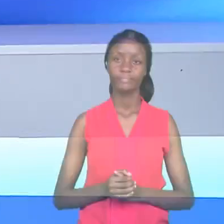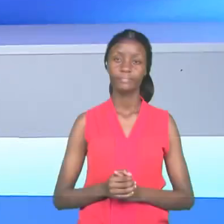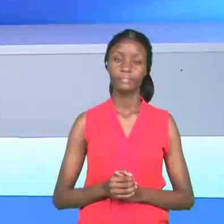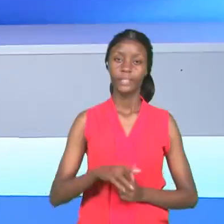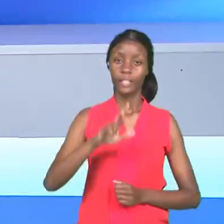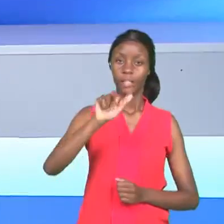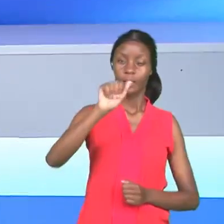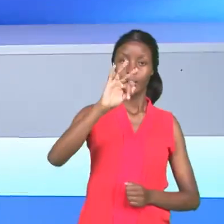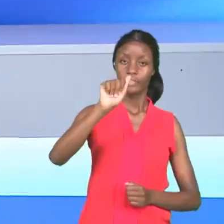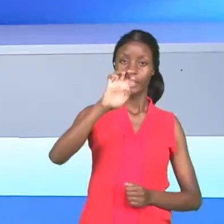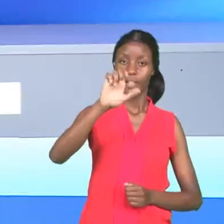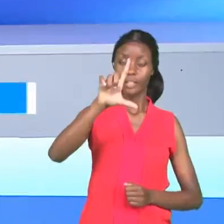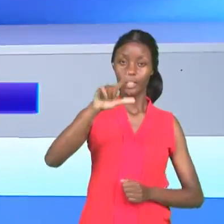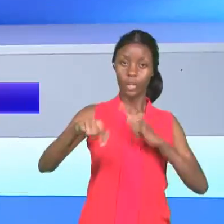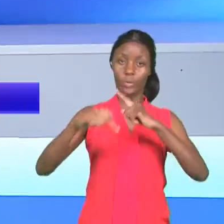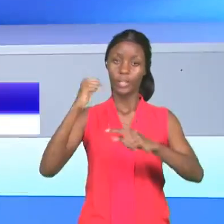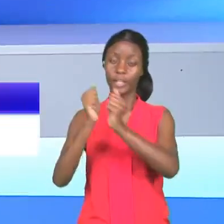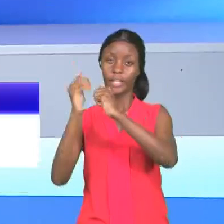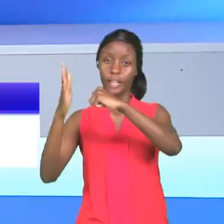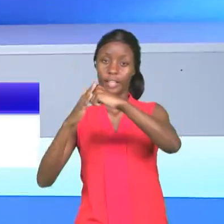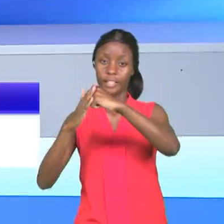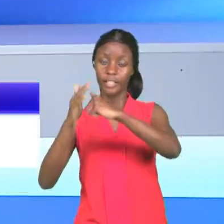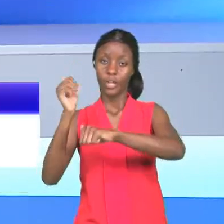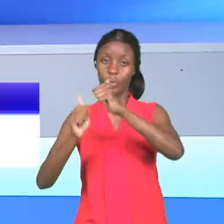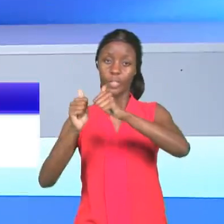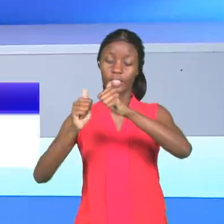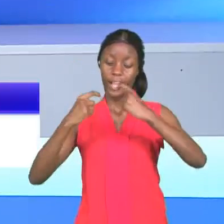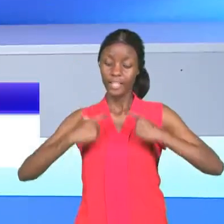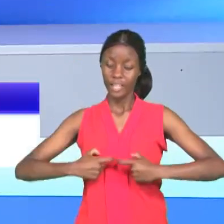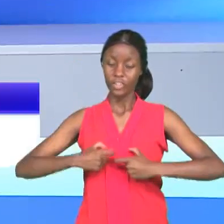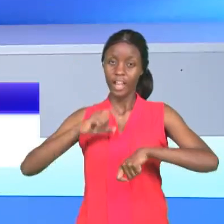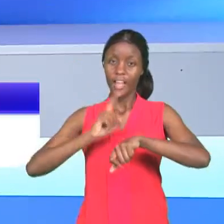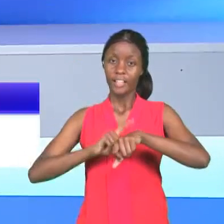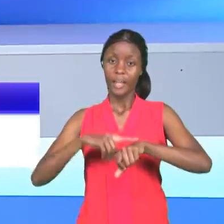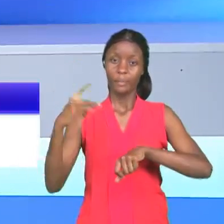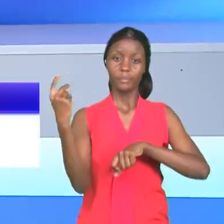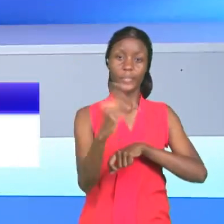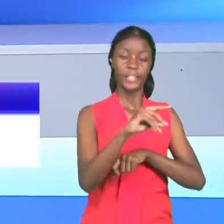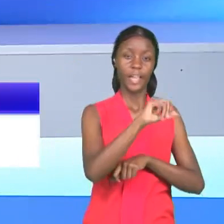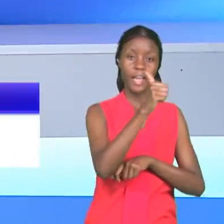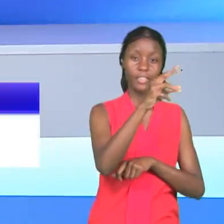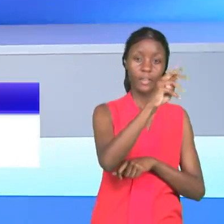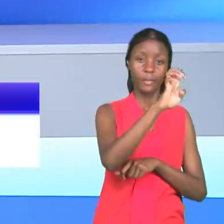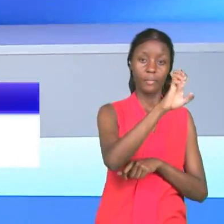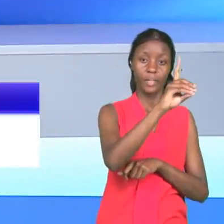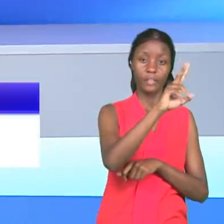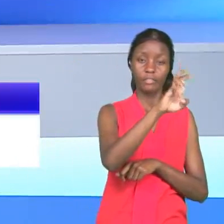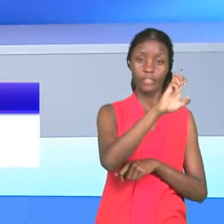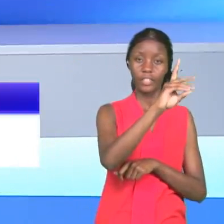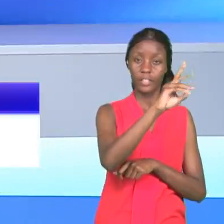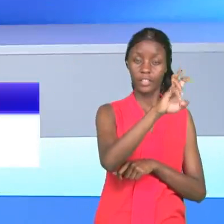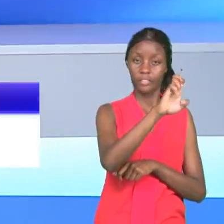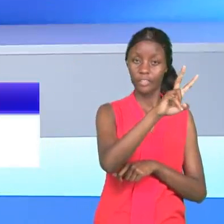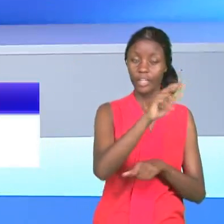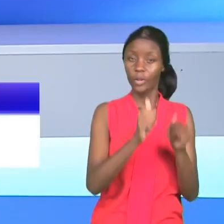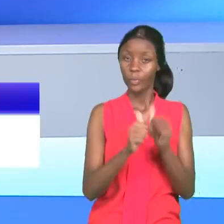Rafael Nadal won his 19th Grand Slam title after holding off Russian Daniil Medvedev's exhilarating fight back in